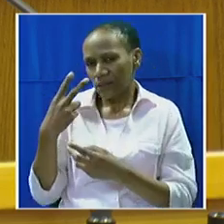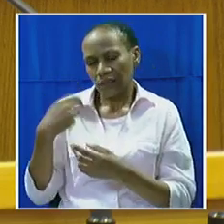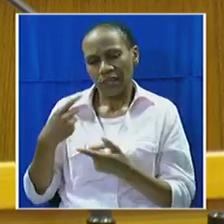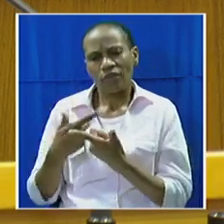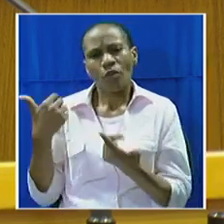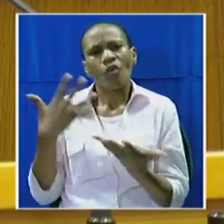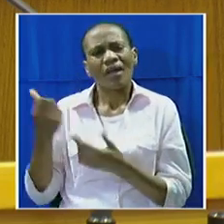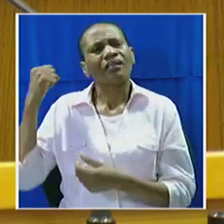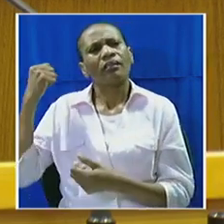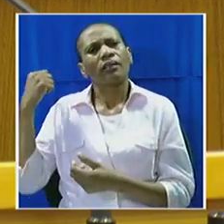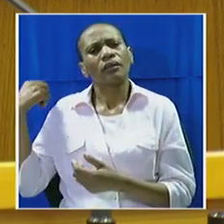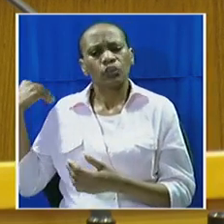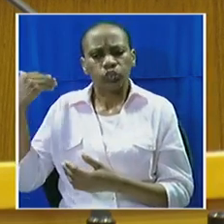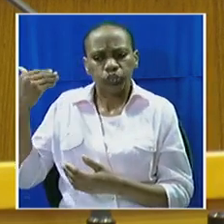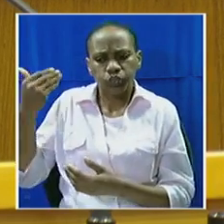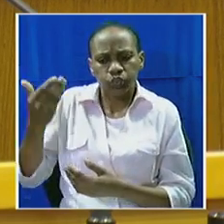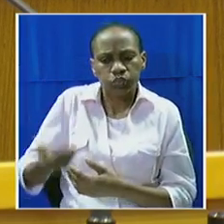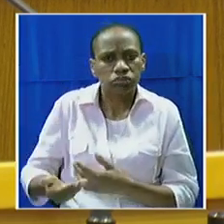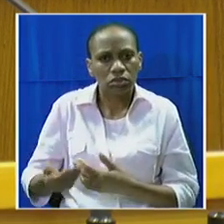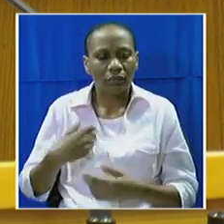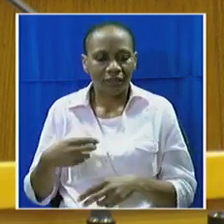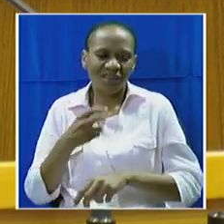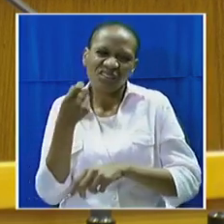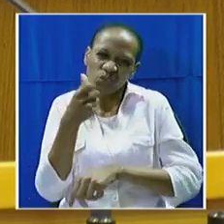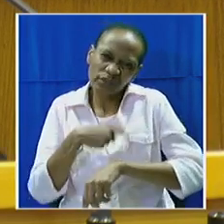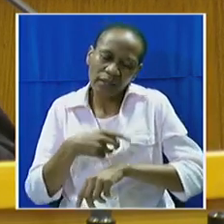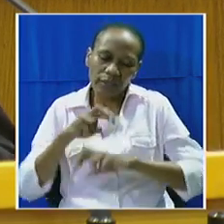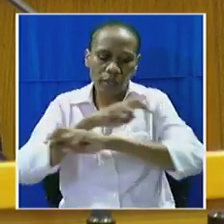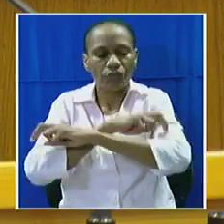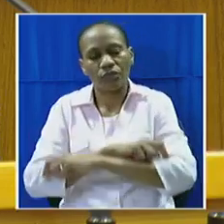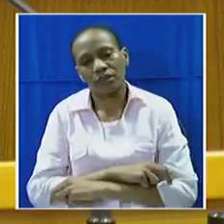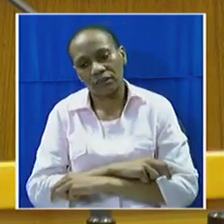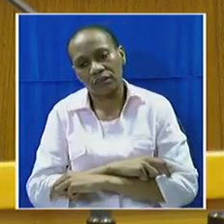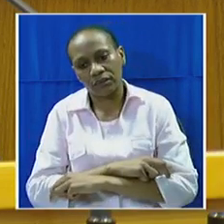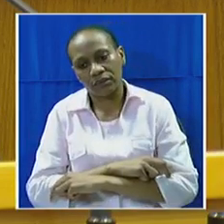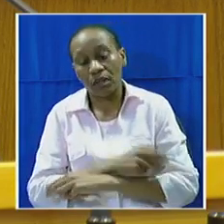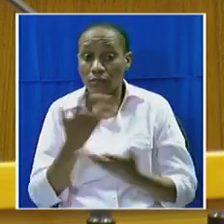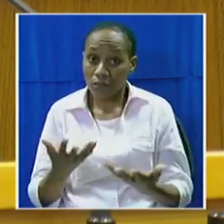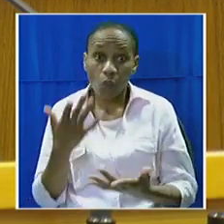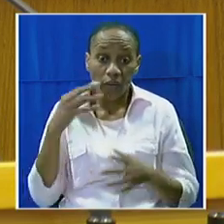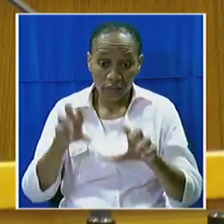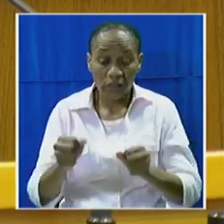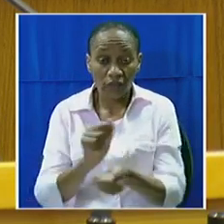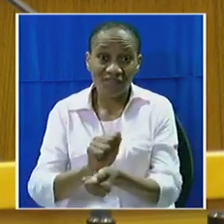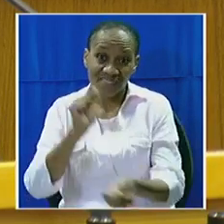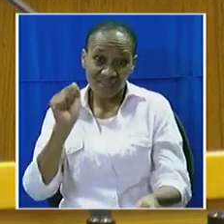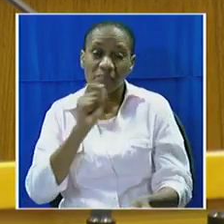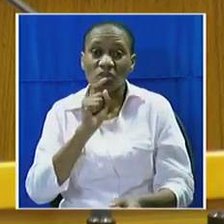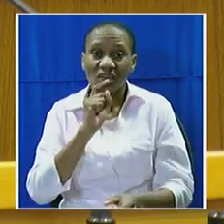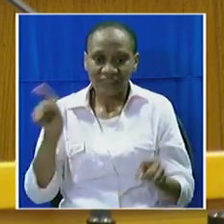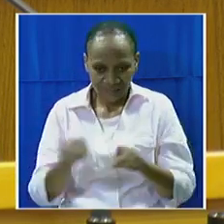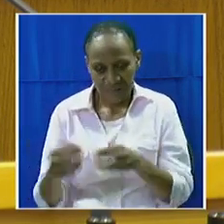come. But I can only rest for a moment, for with freedom come